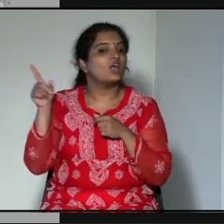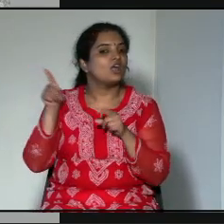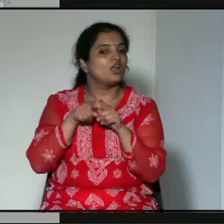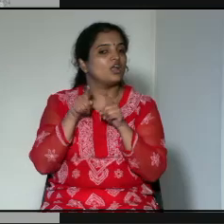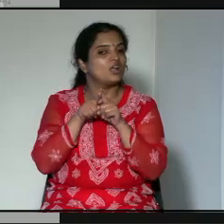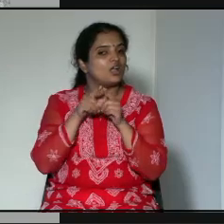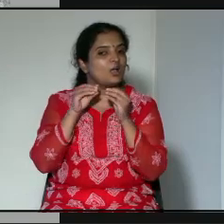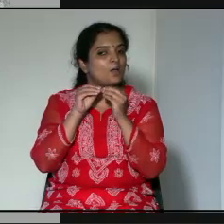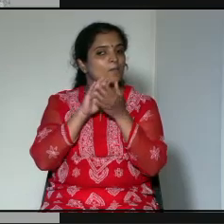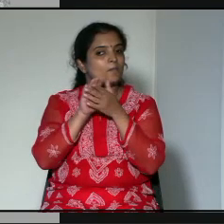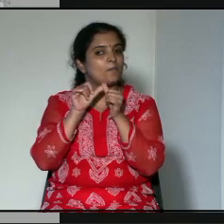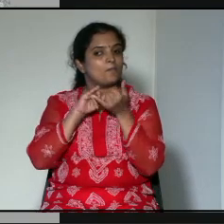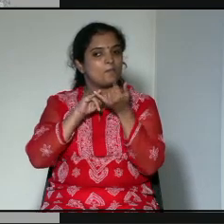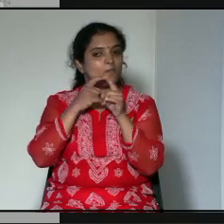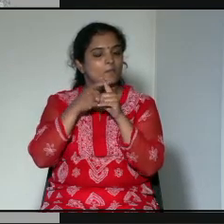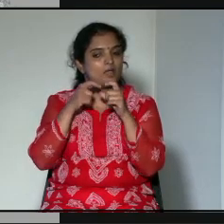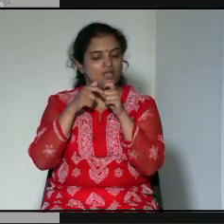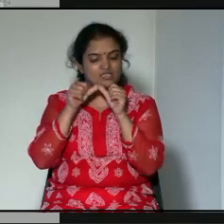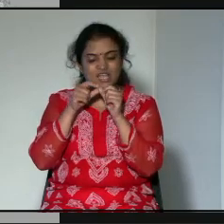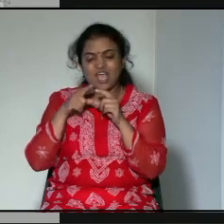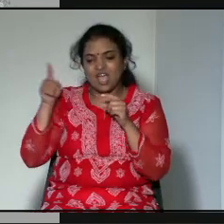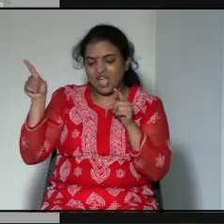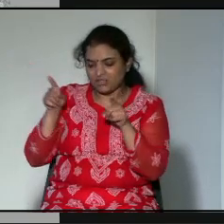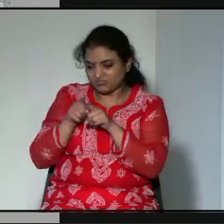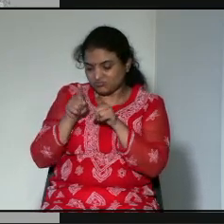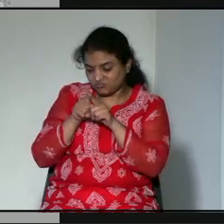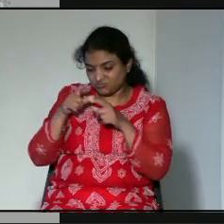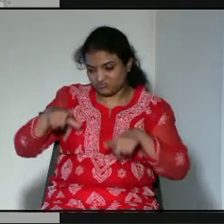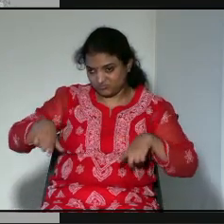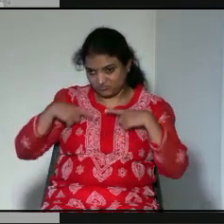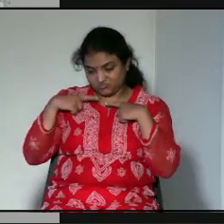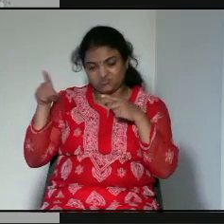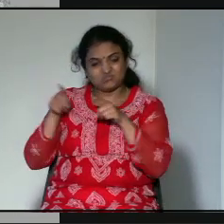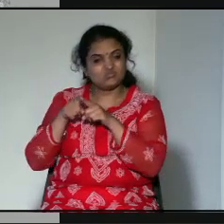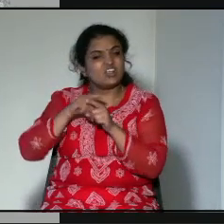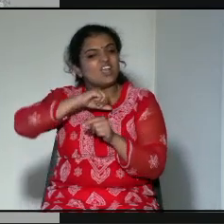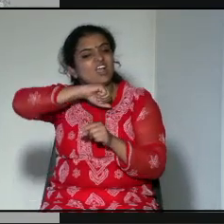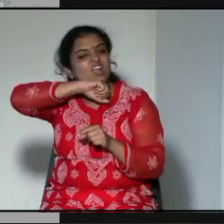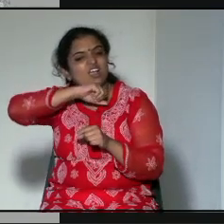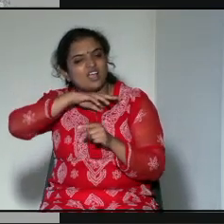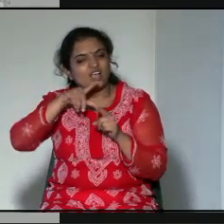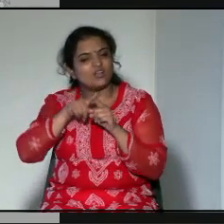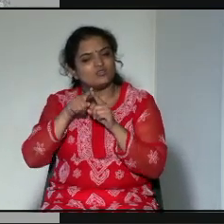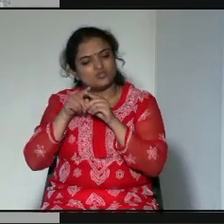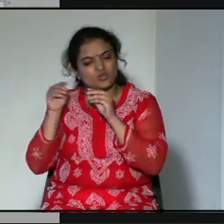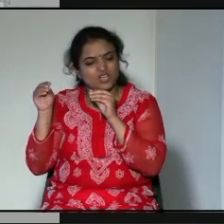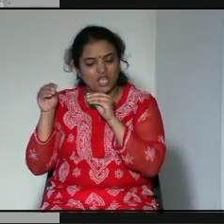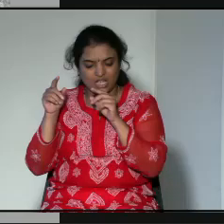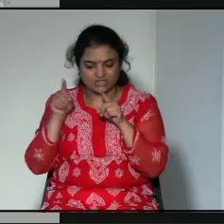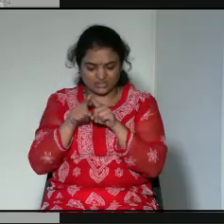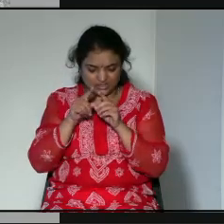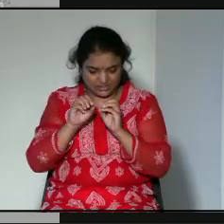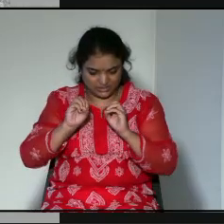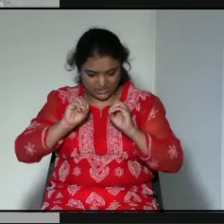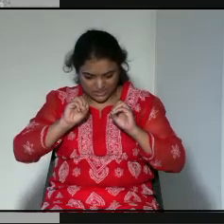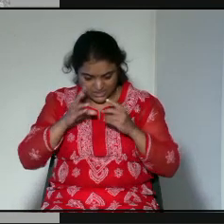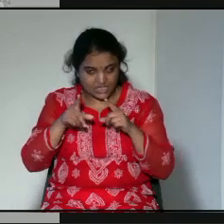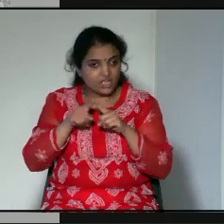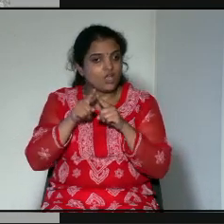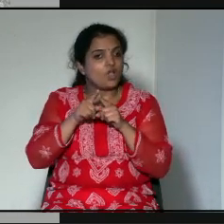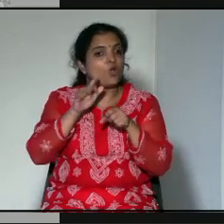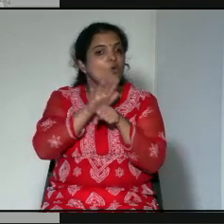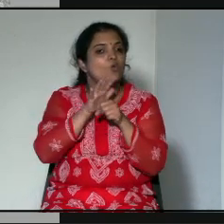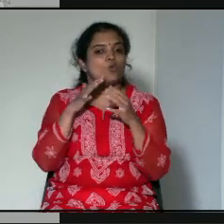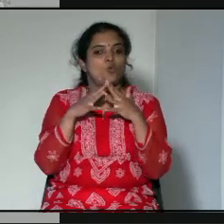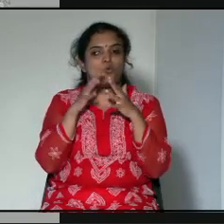hereditary stone and wood carvers from Murshidabad, who had moved to wood carving and whom she took